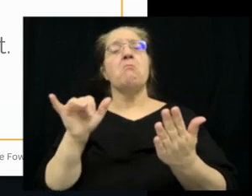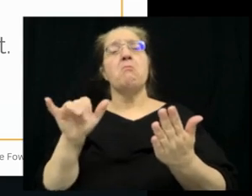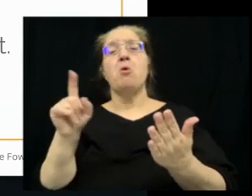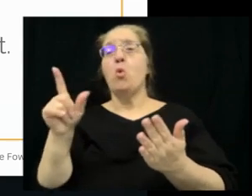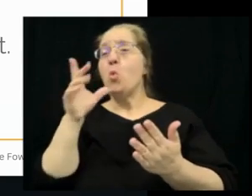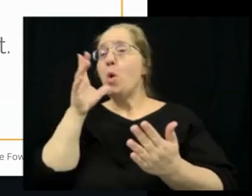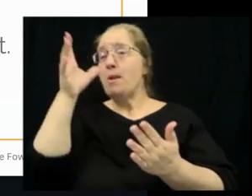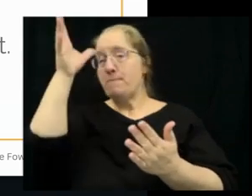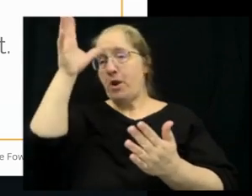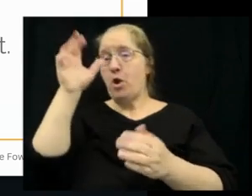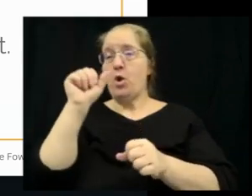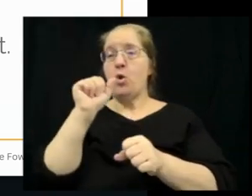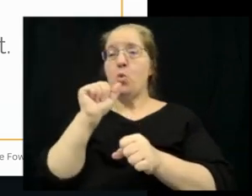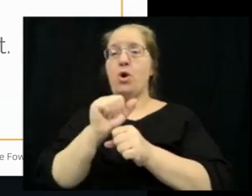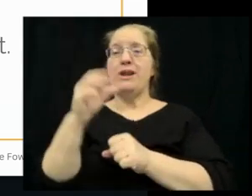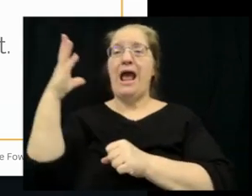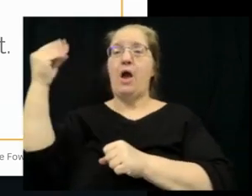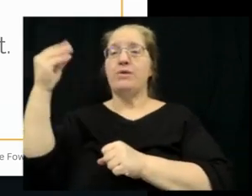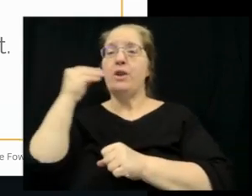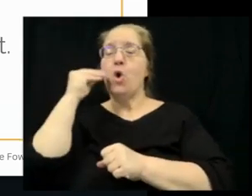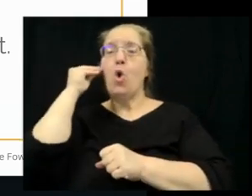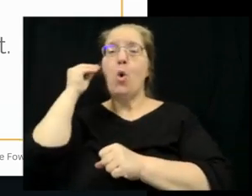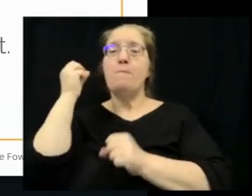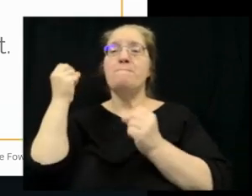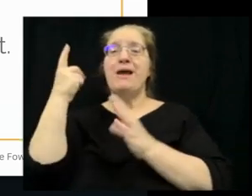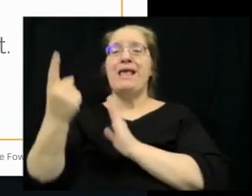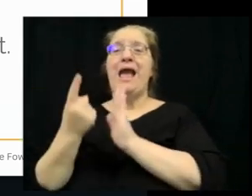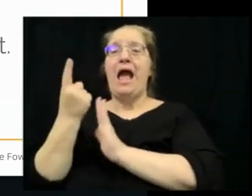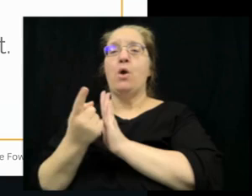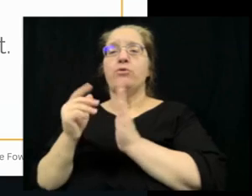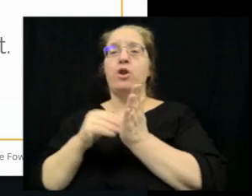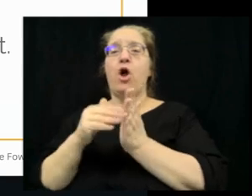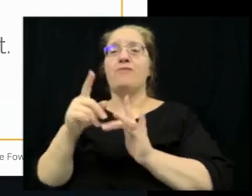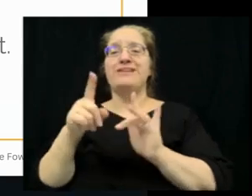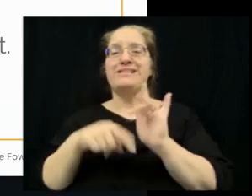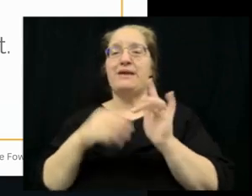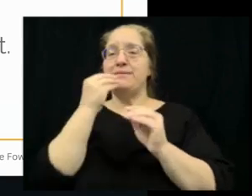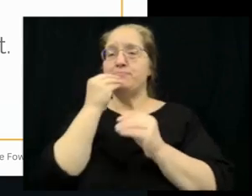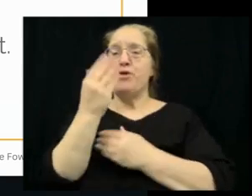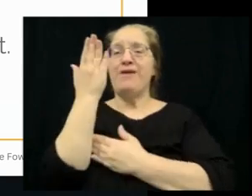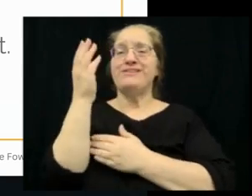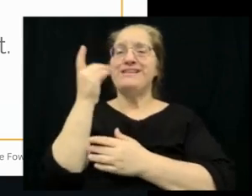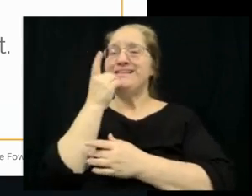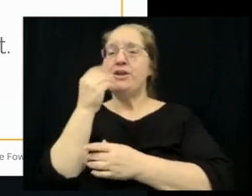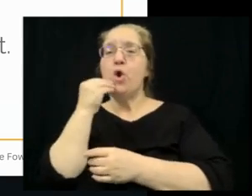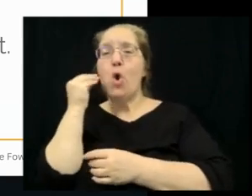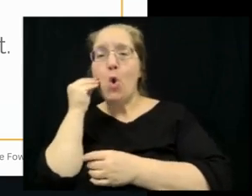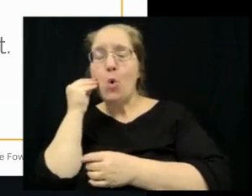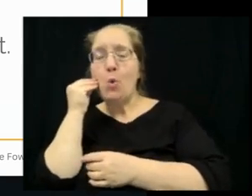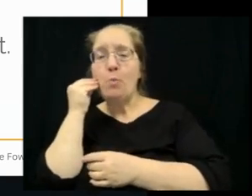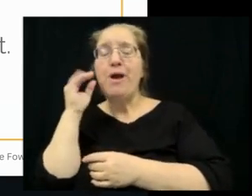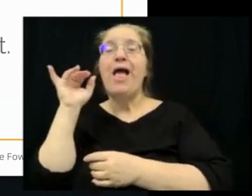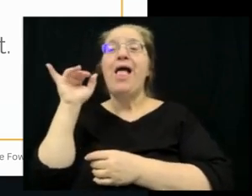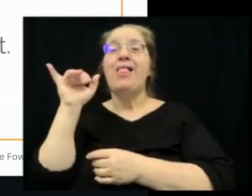worked outside the home long hours and regularly missed breakfast and dinner with the kids. That's when the root of